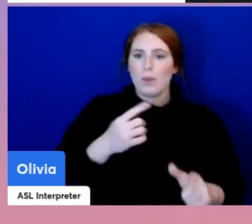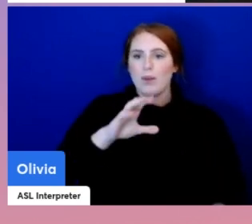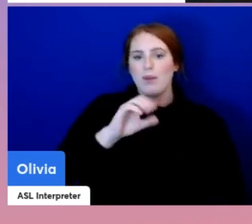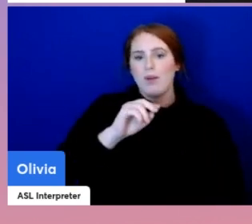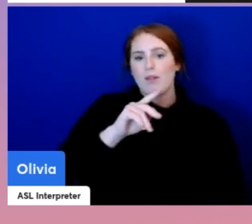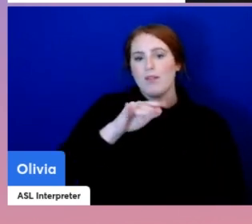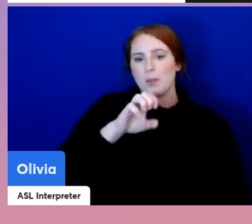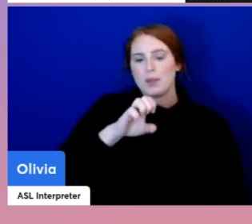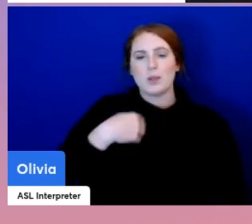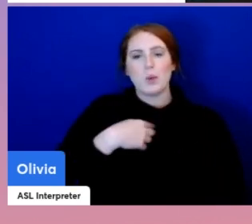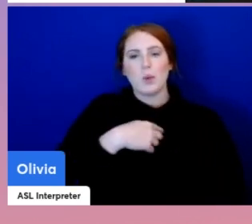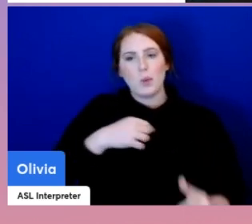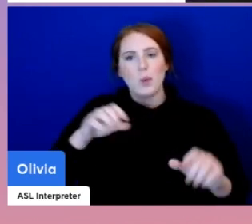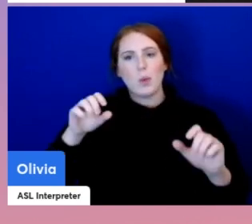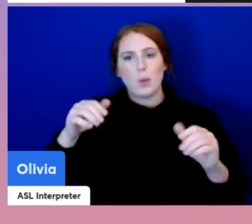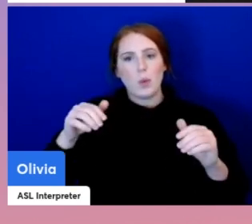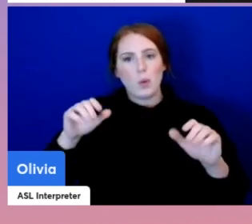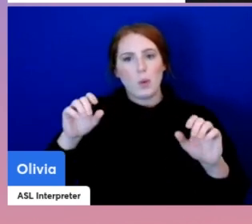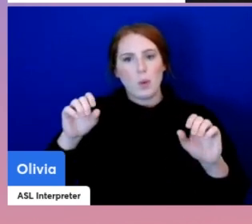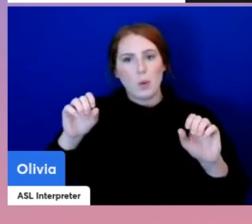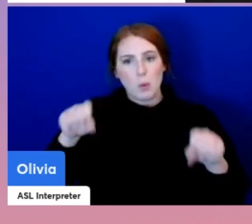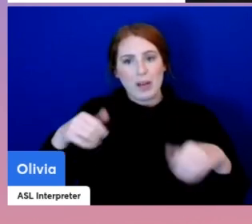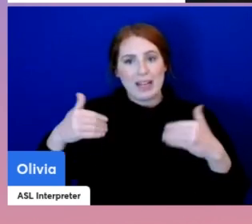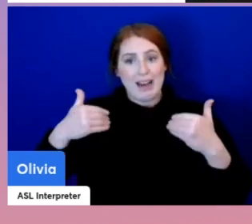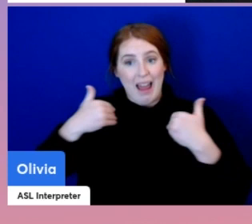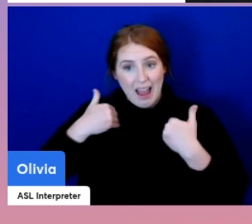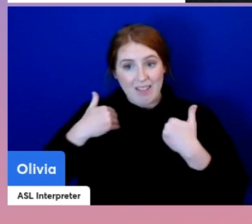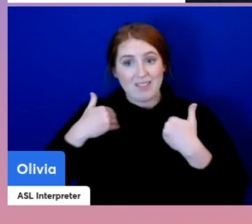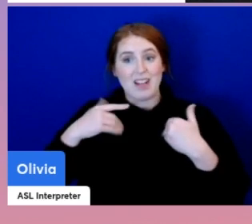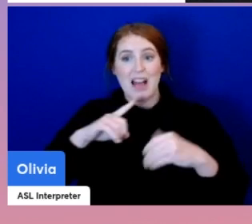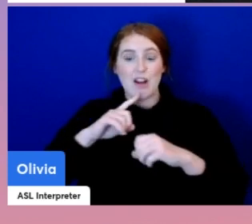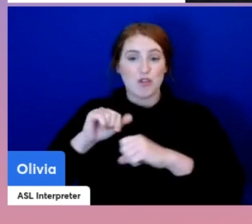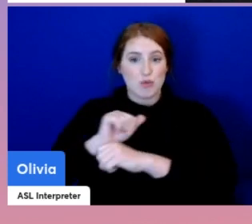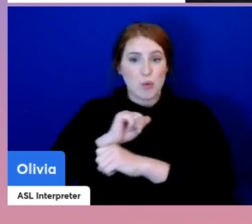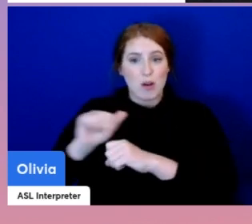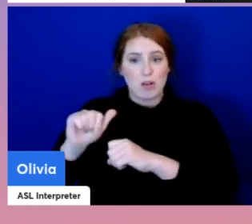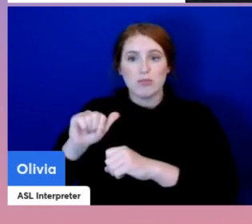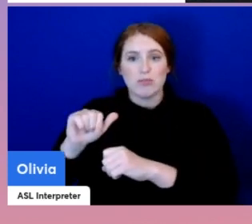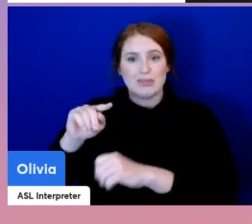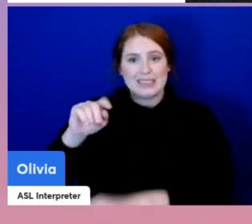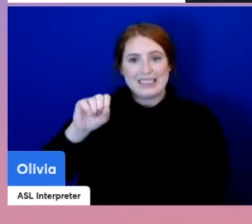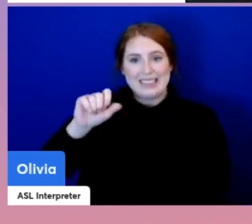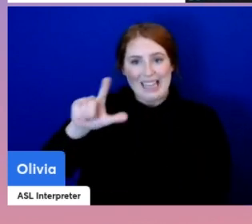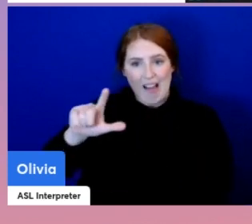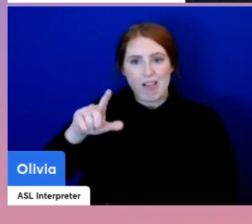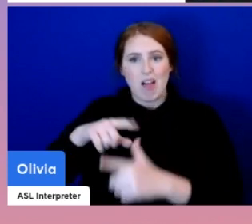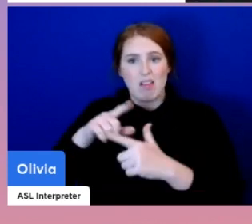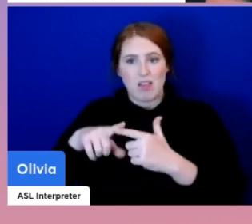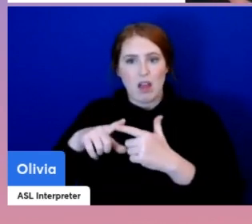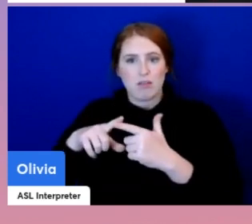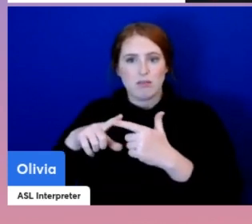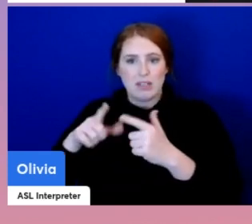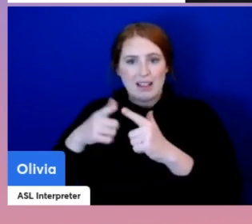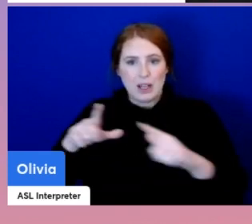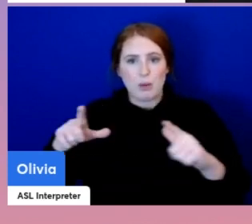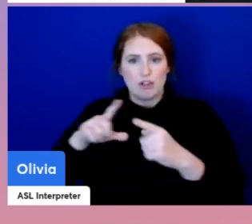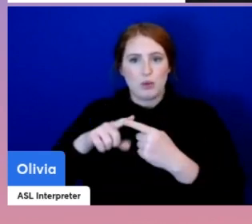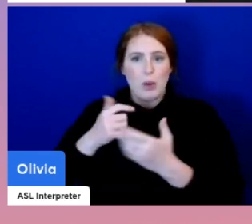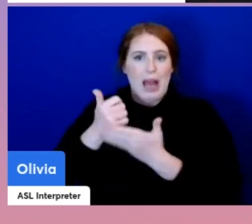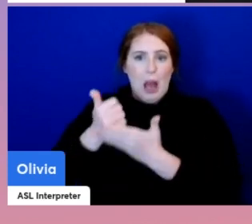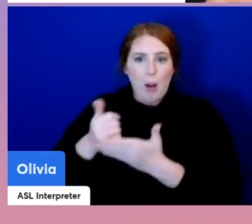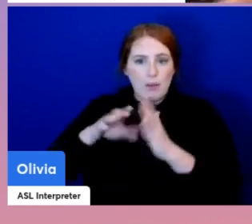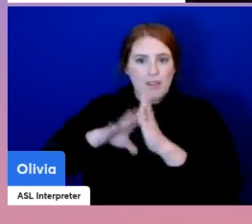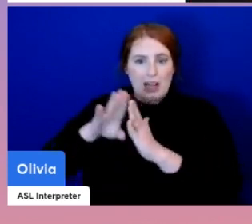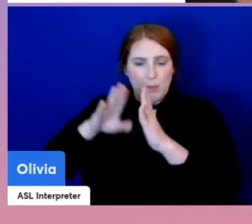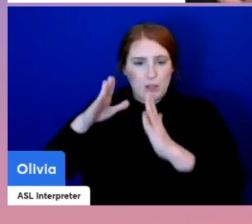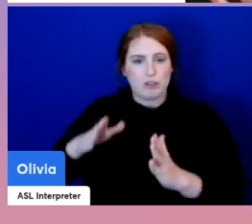our constructs through doc strings to provide explanations of how to use the construct straight in the IDE. And in order to reach